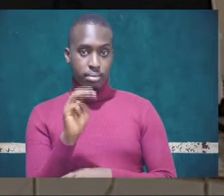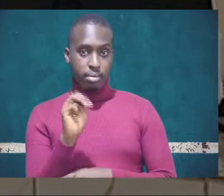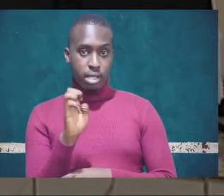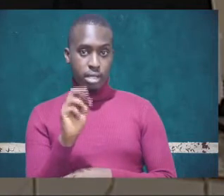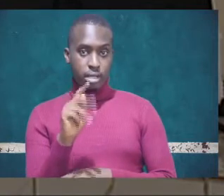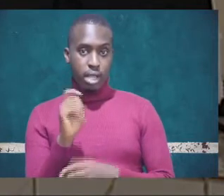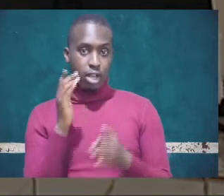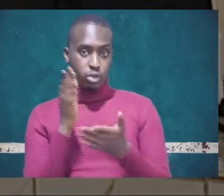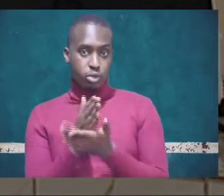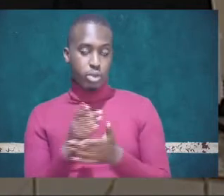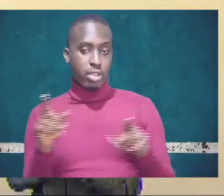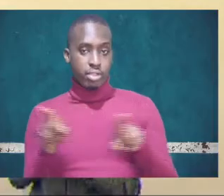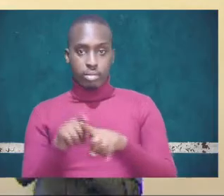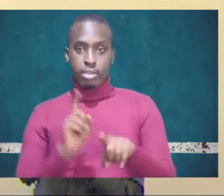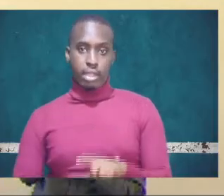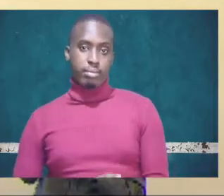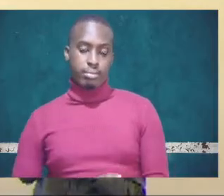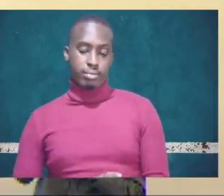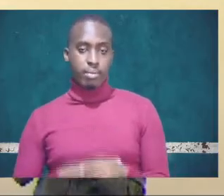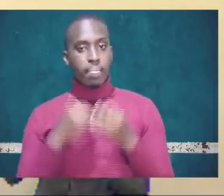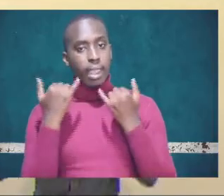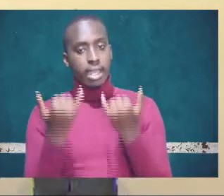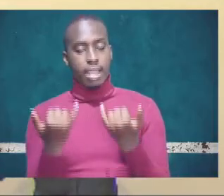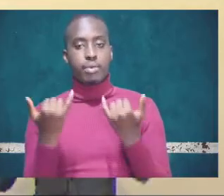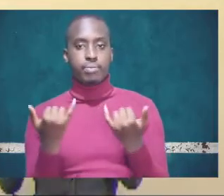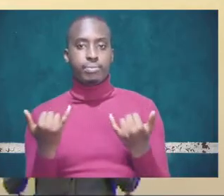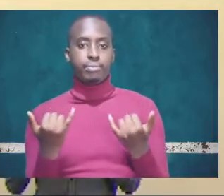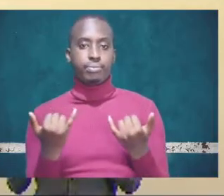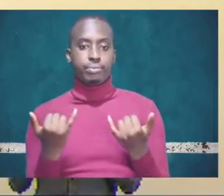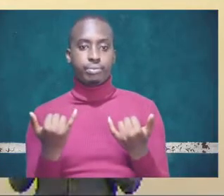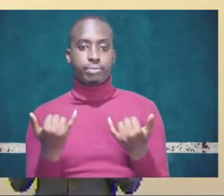at the same time. Now,